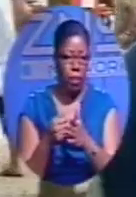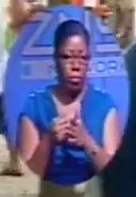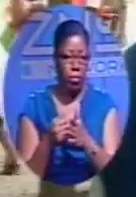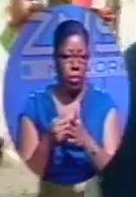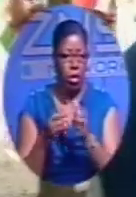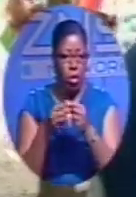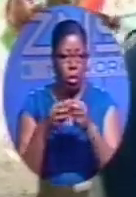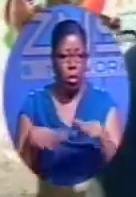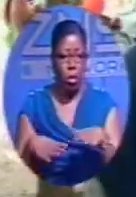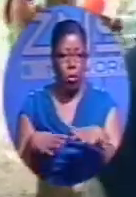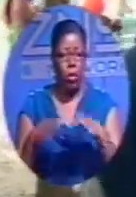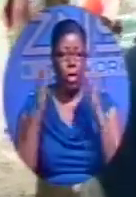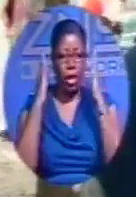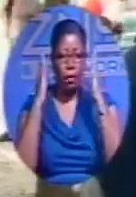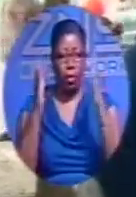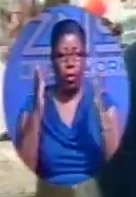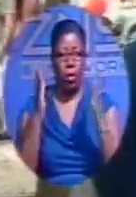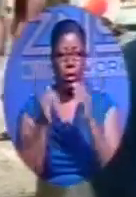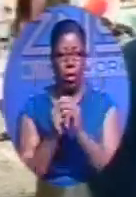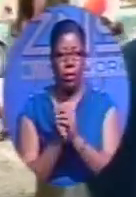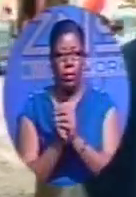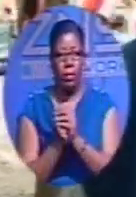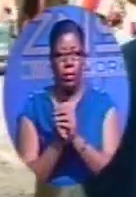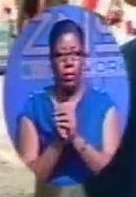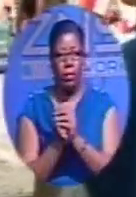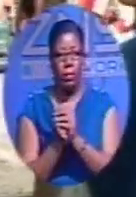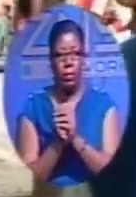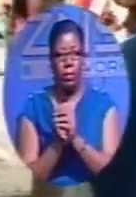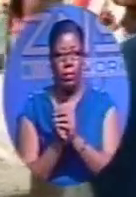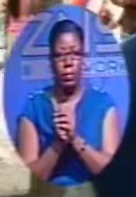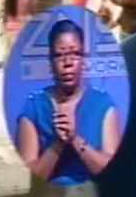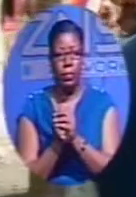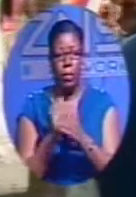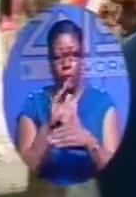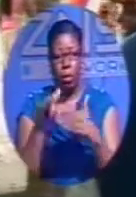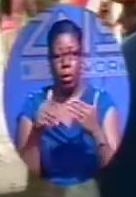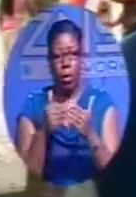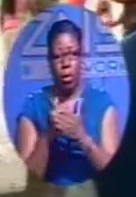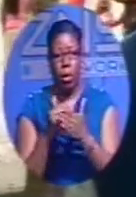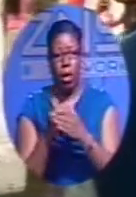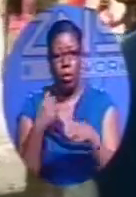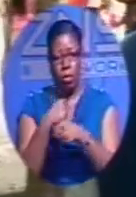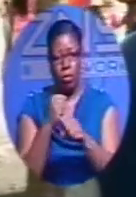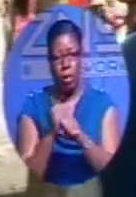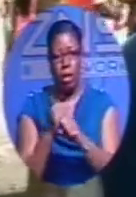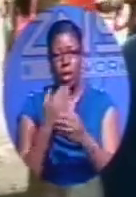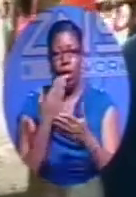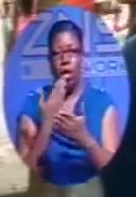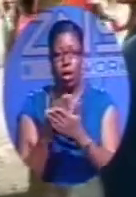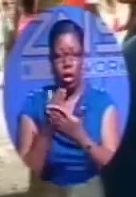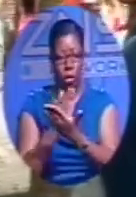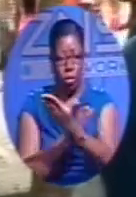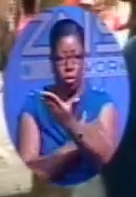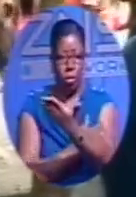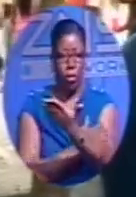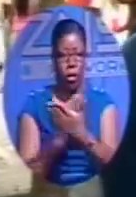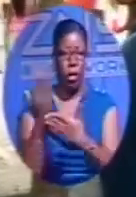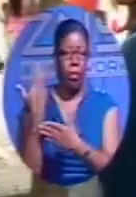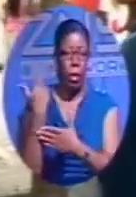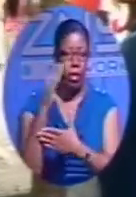you lose, they lose the focus to some extent. But all in all, I think that we've made great strides in the last